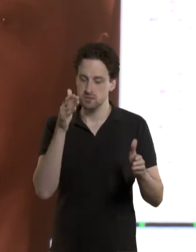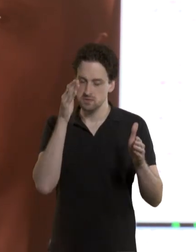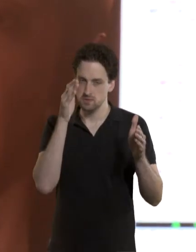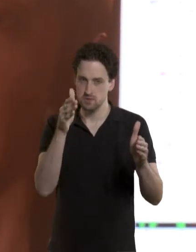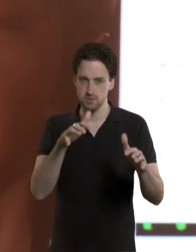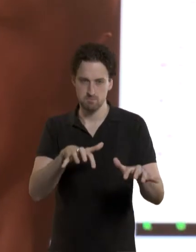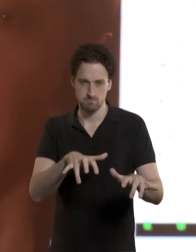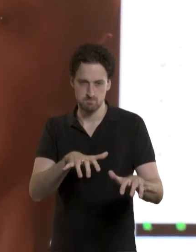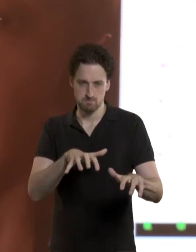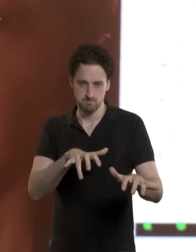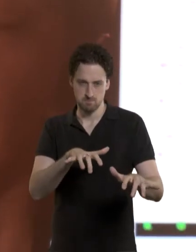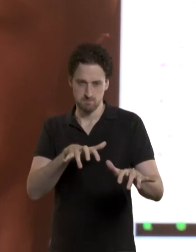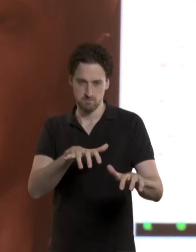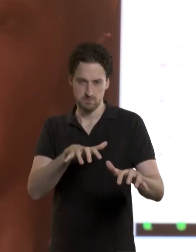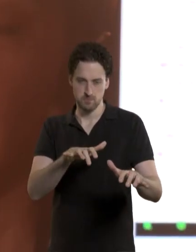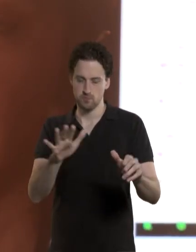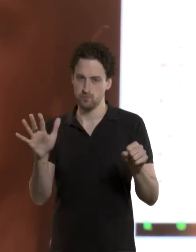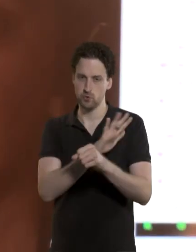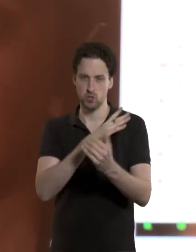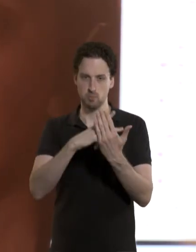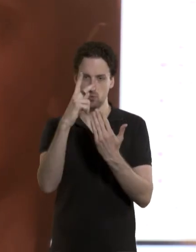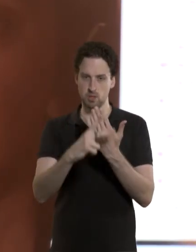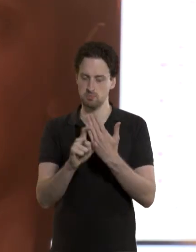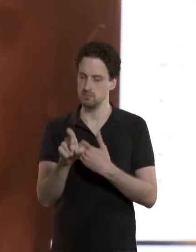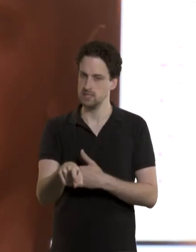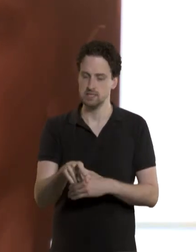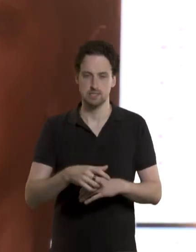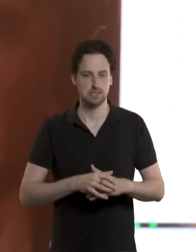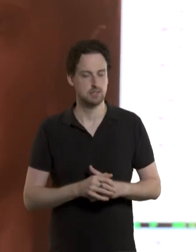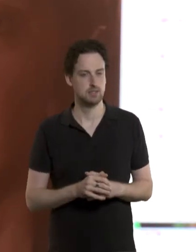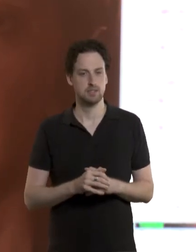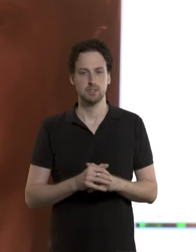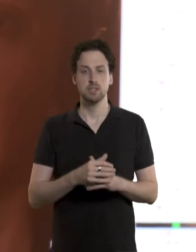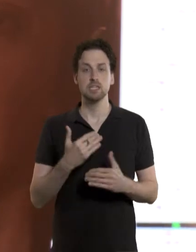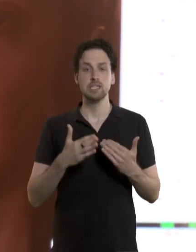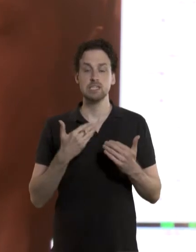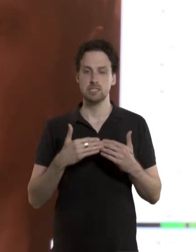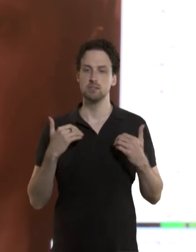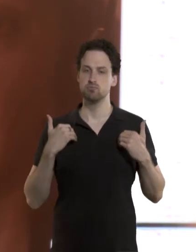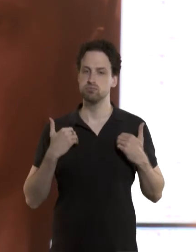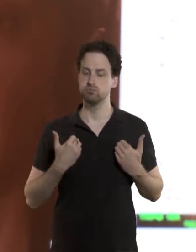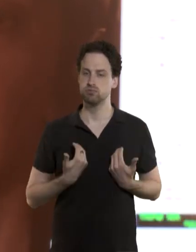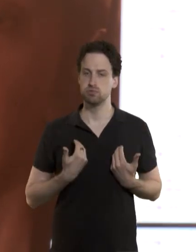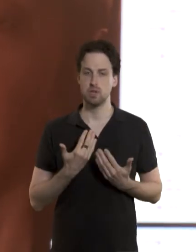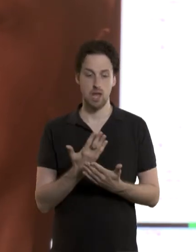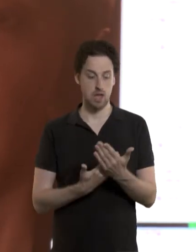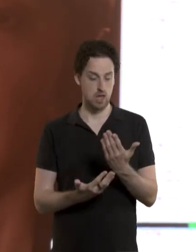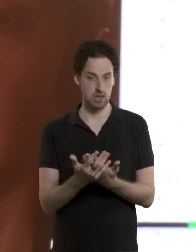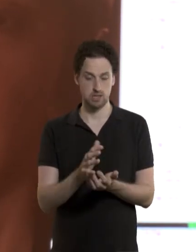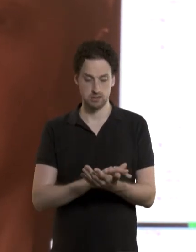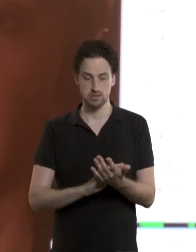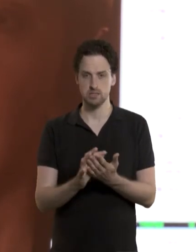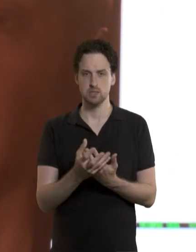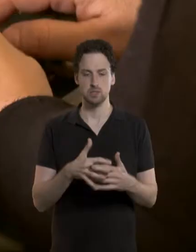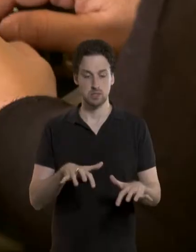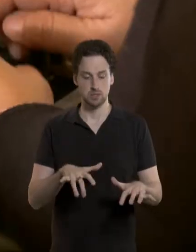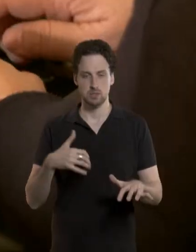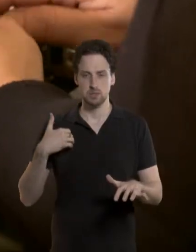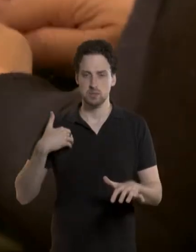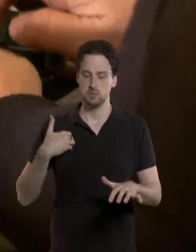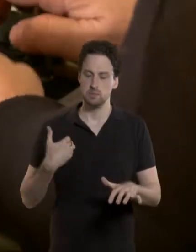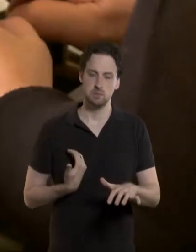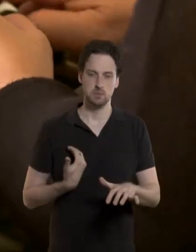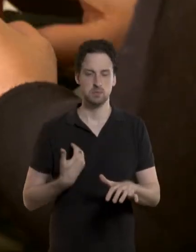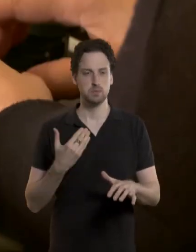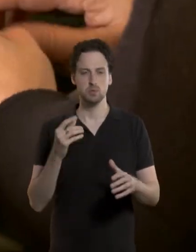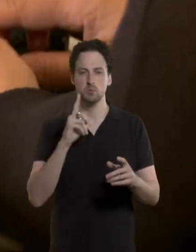You literally have to stay engaged for the entire programming. And fatigue definitely sets in. There's a lot of wear and tear on your hands.